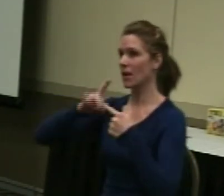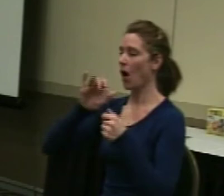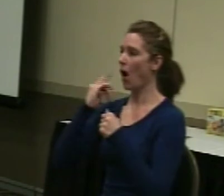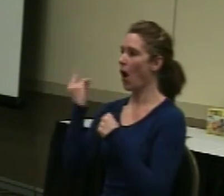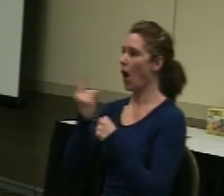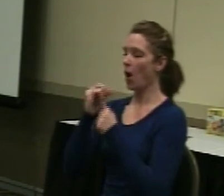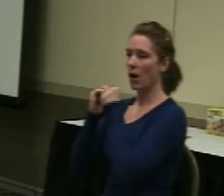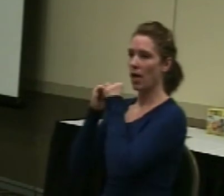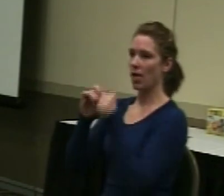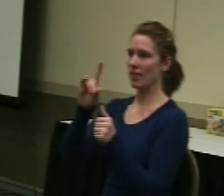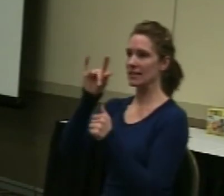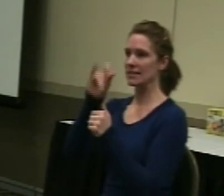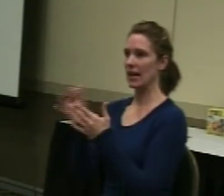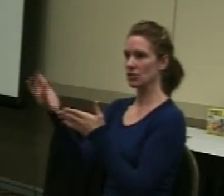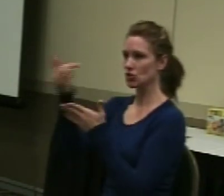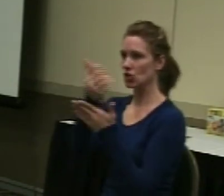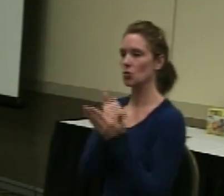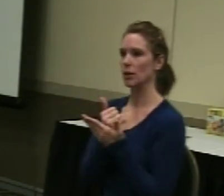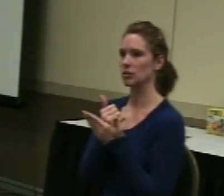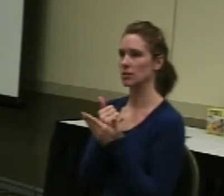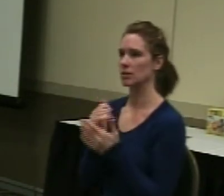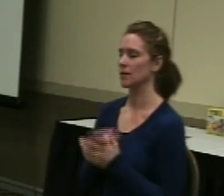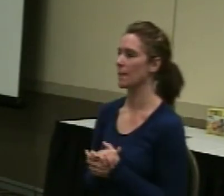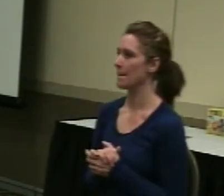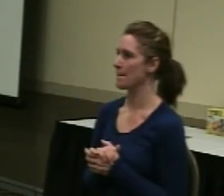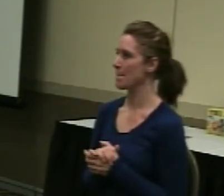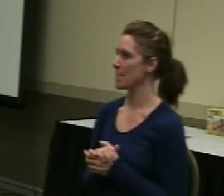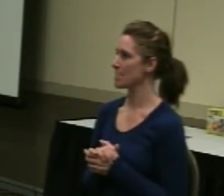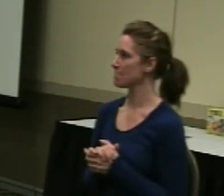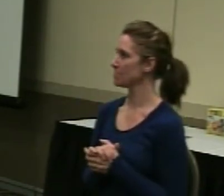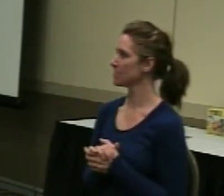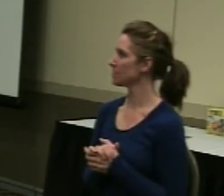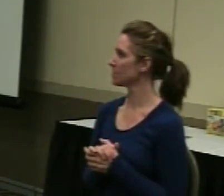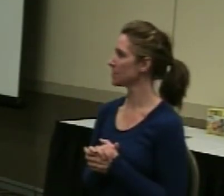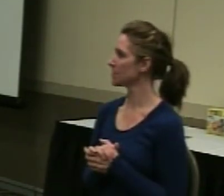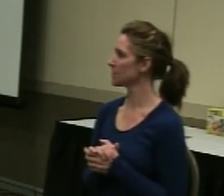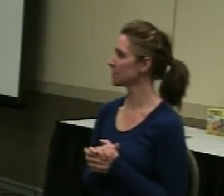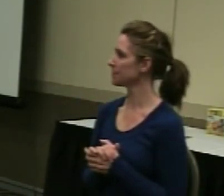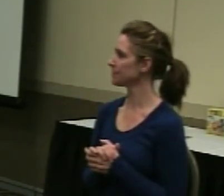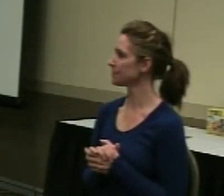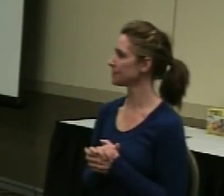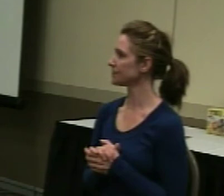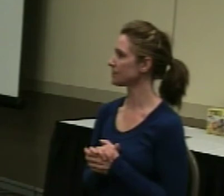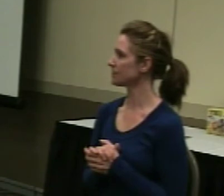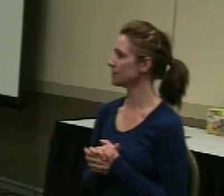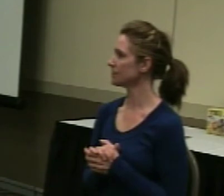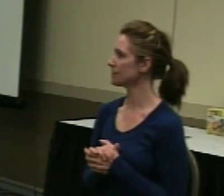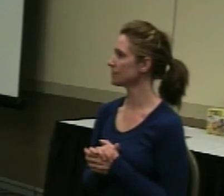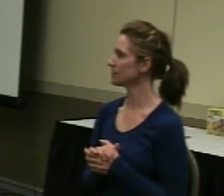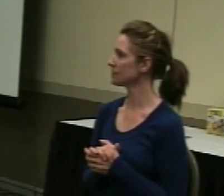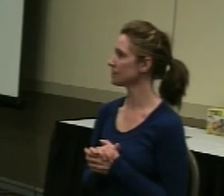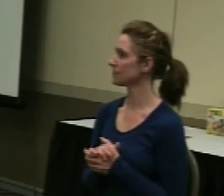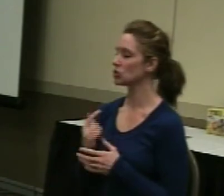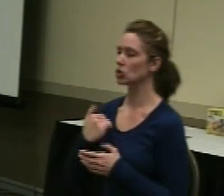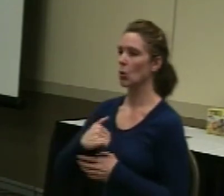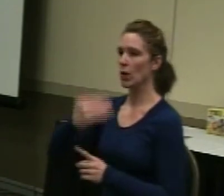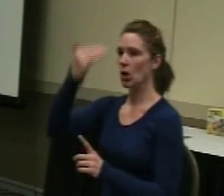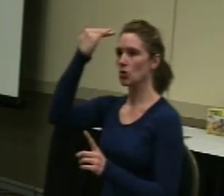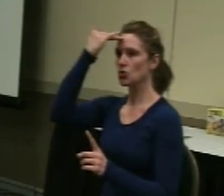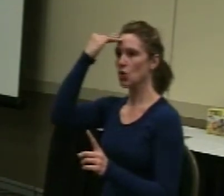ongoing data generation. So we are getting to know Susan,